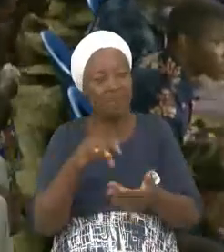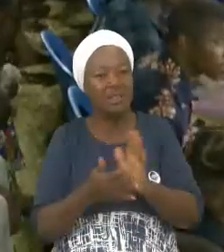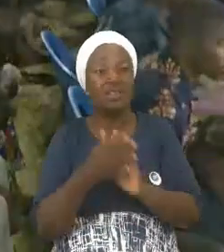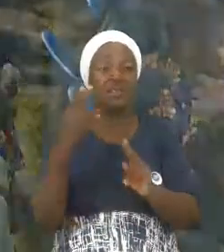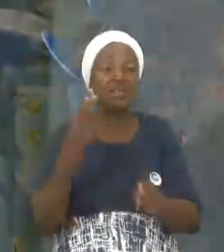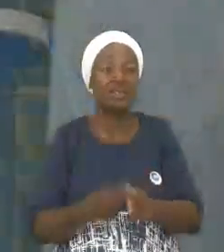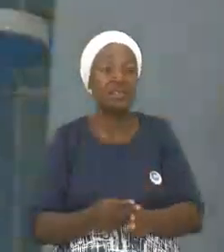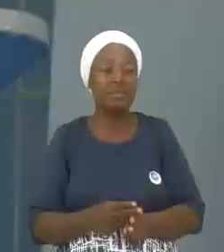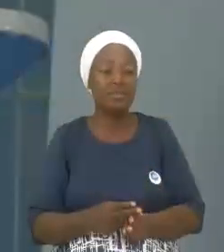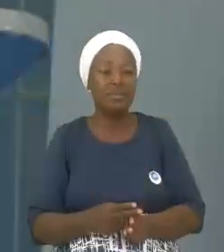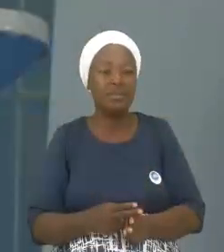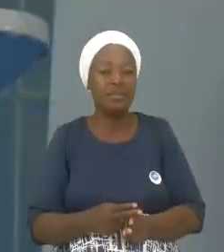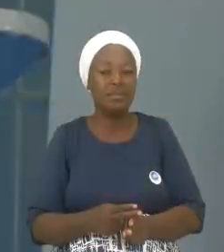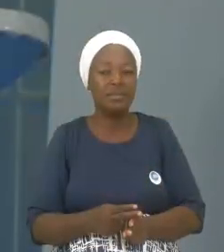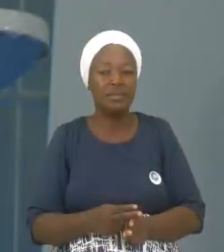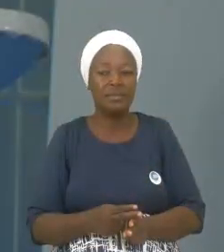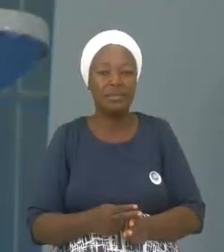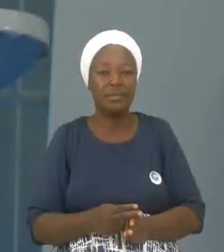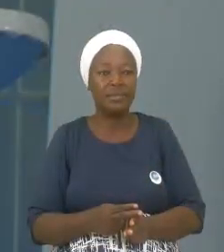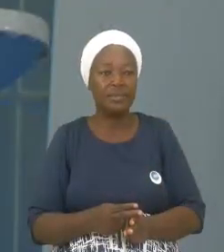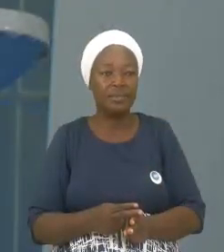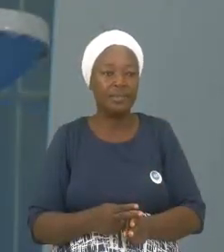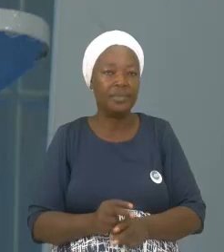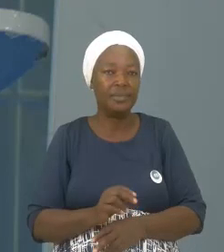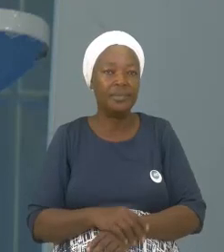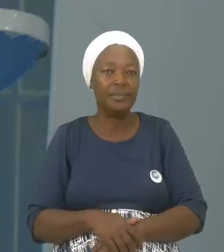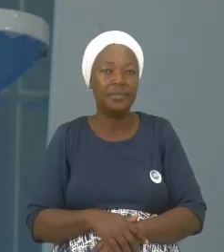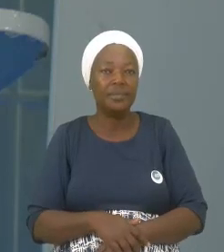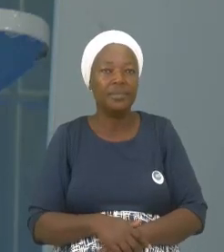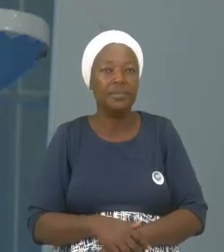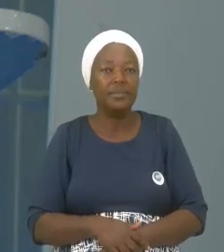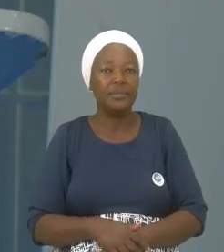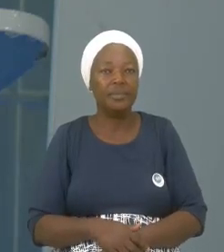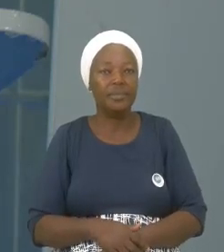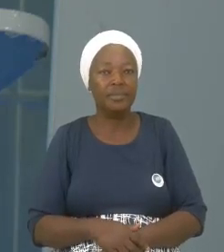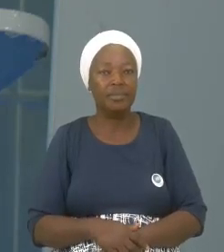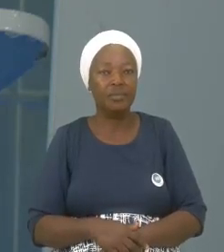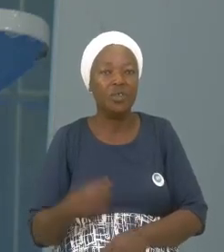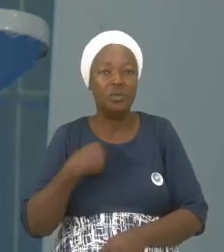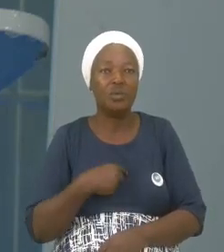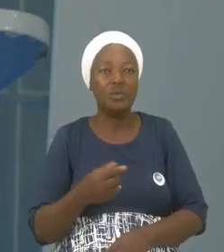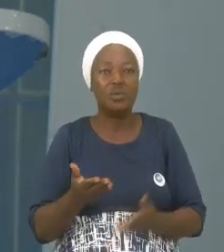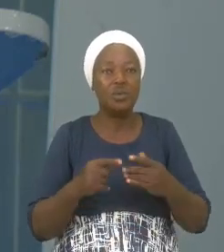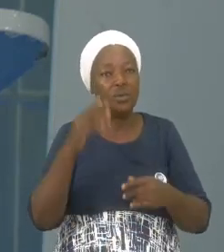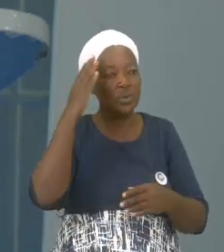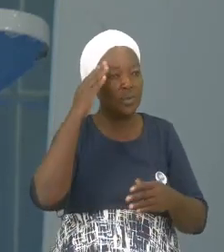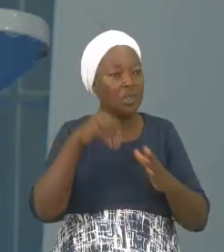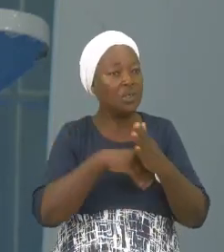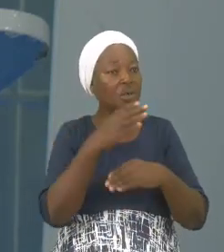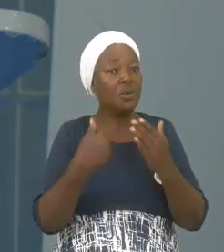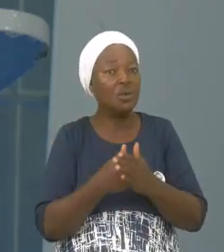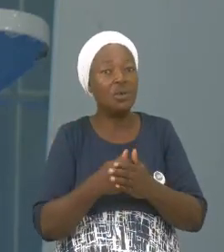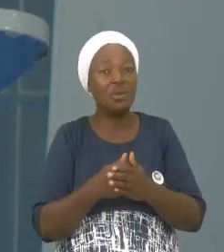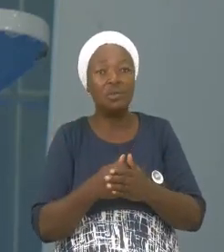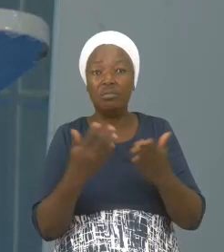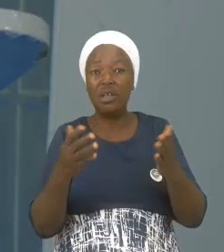Our counselors want to find out in all the sections in the